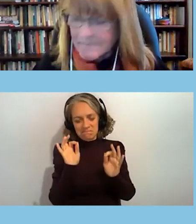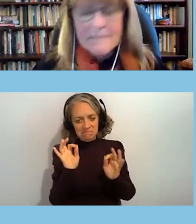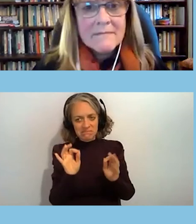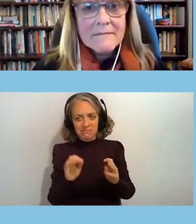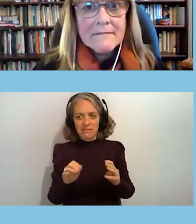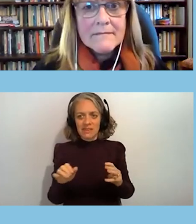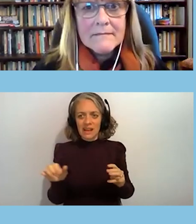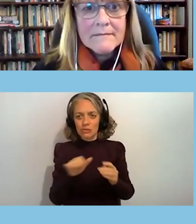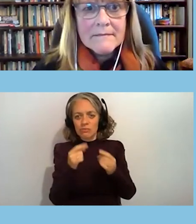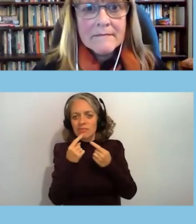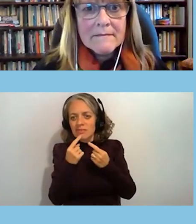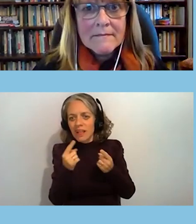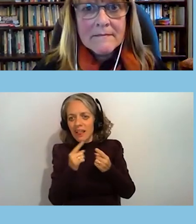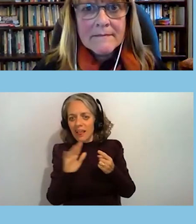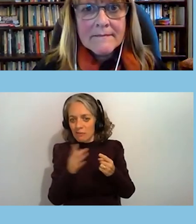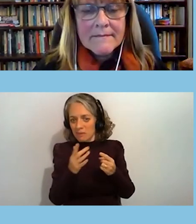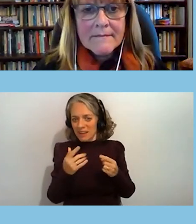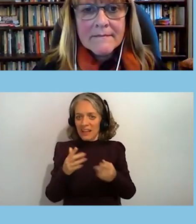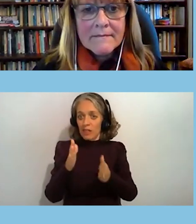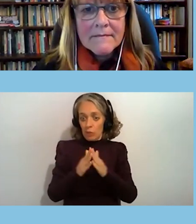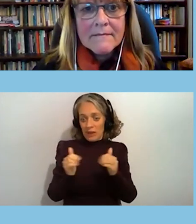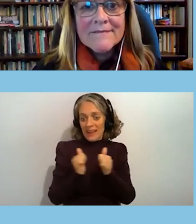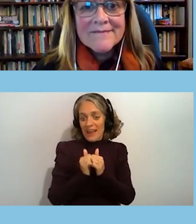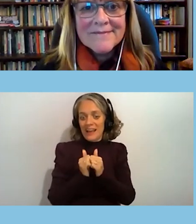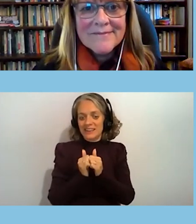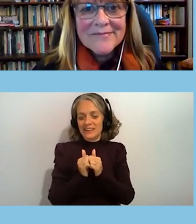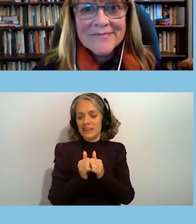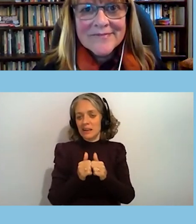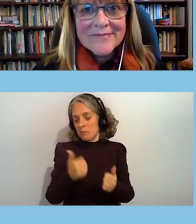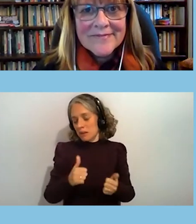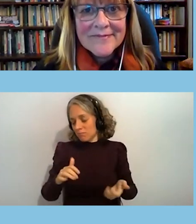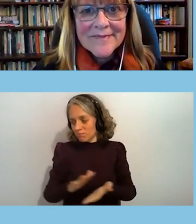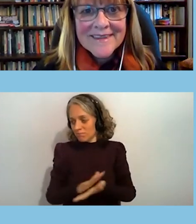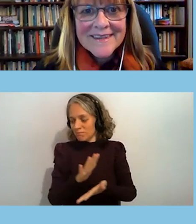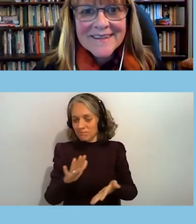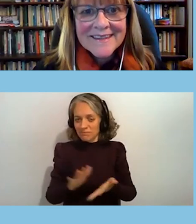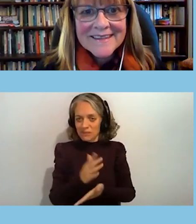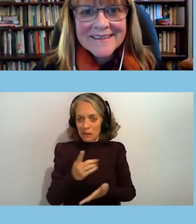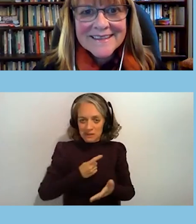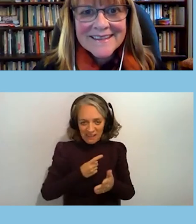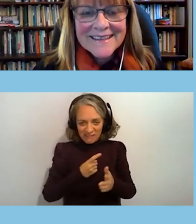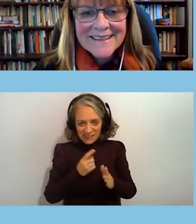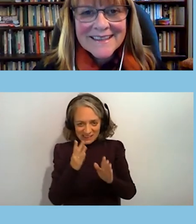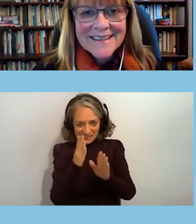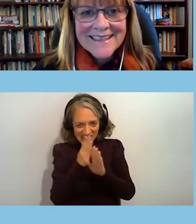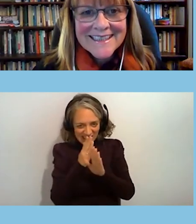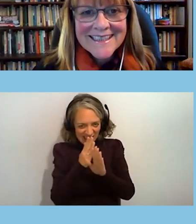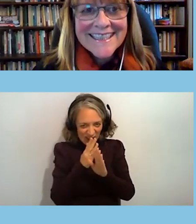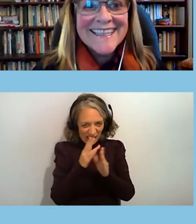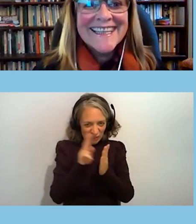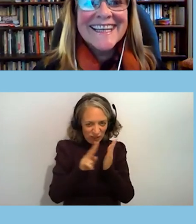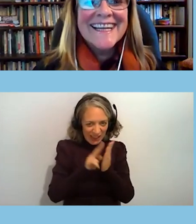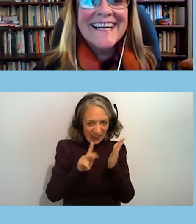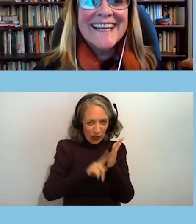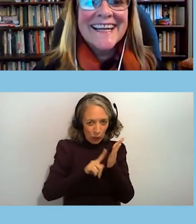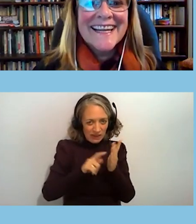should disclose to everybody that at the weekend I spent a very pleasurable time secretly reading Louise's PhD dissertation. And